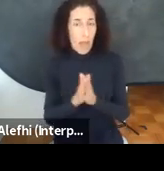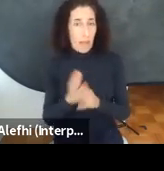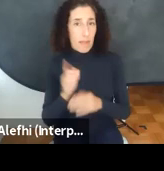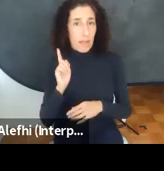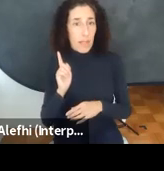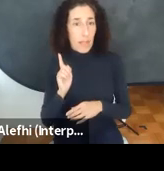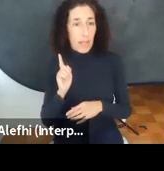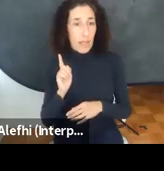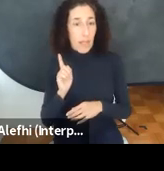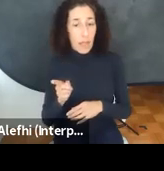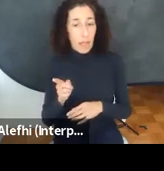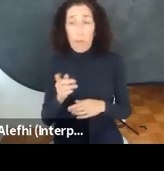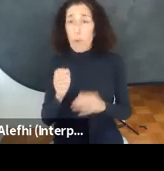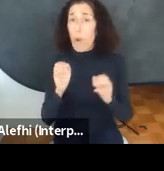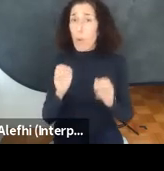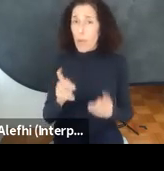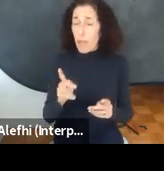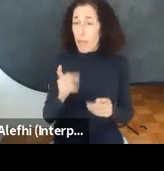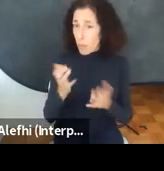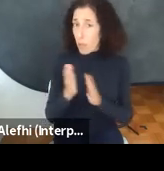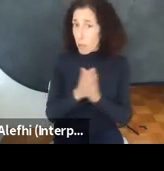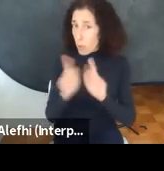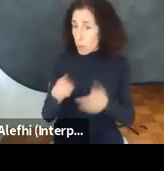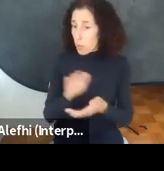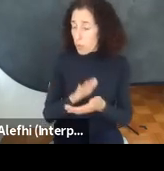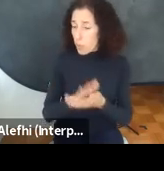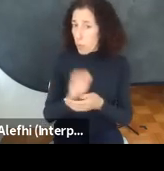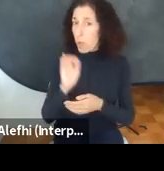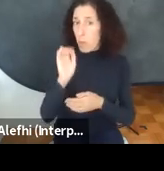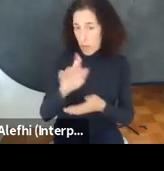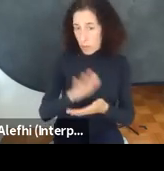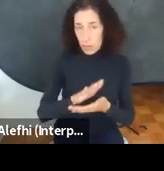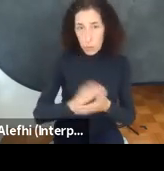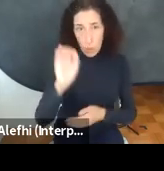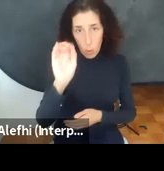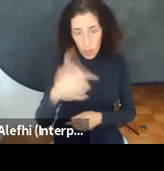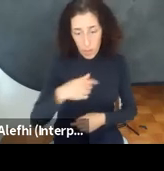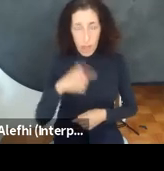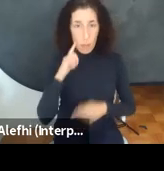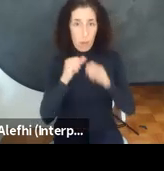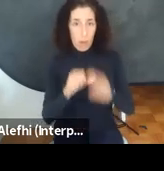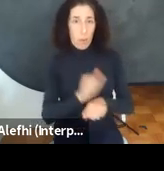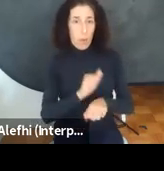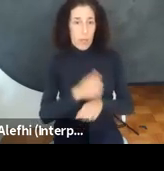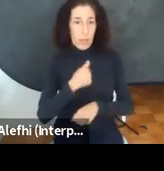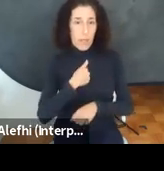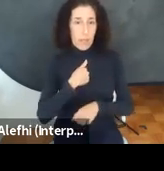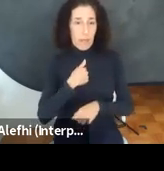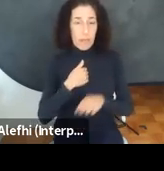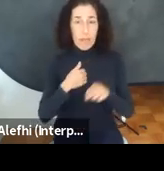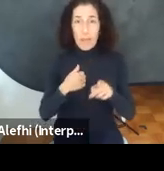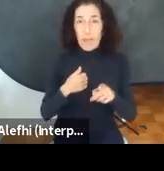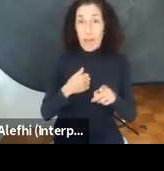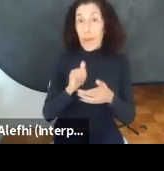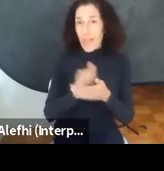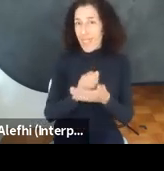I asked him, I said, okay, if you won't go to school, you go back to school and I'll keep on working. Now that's a good